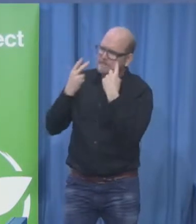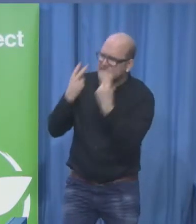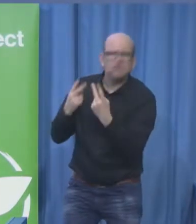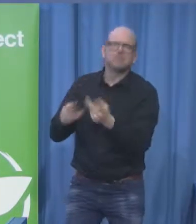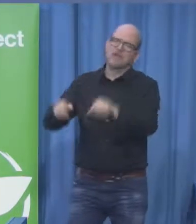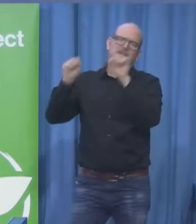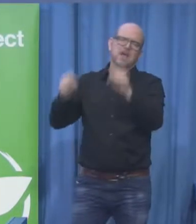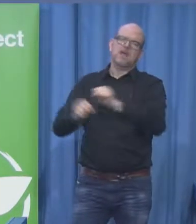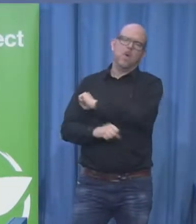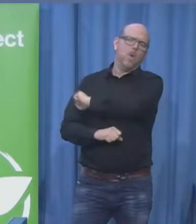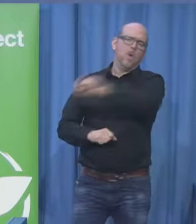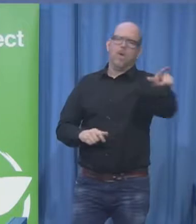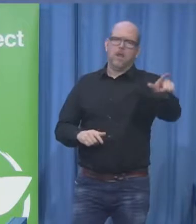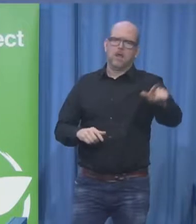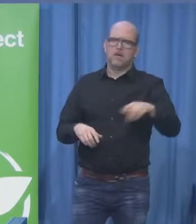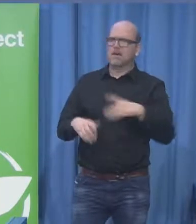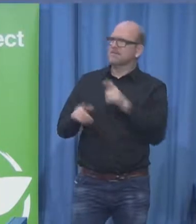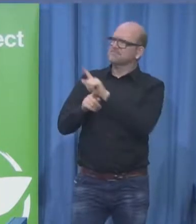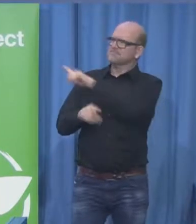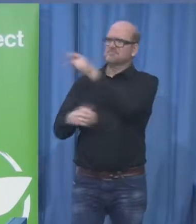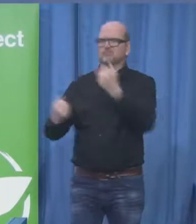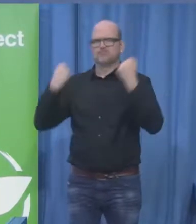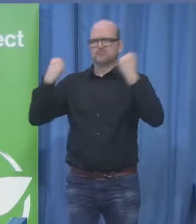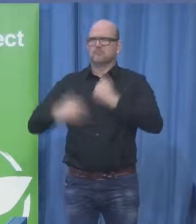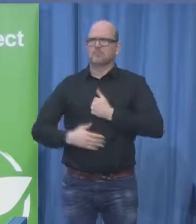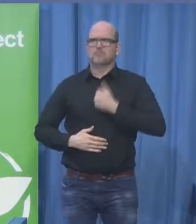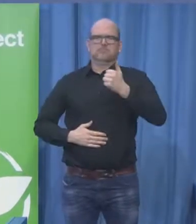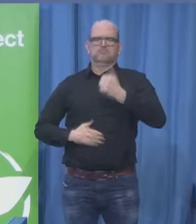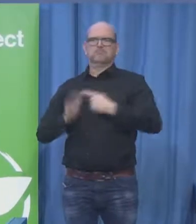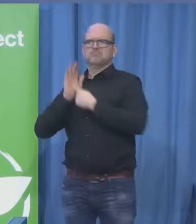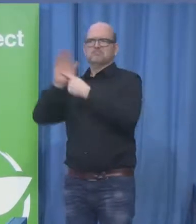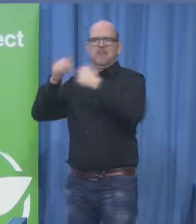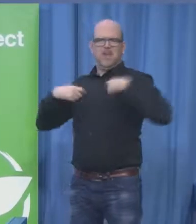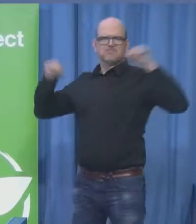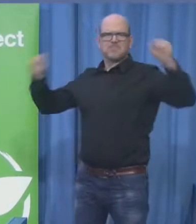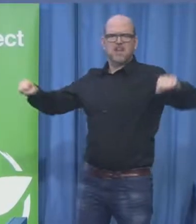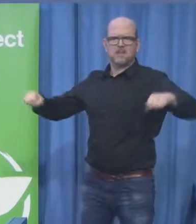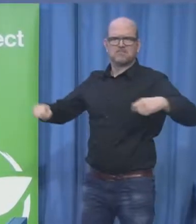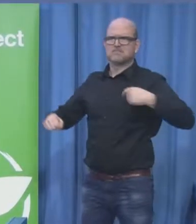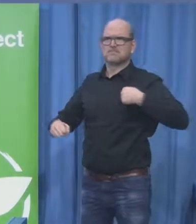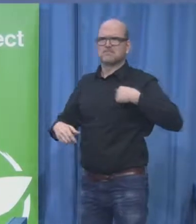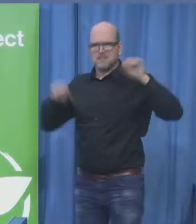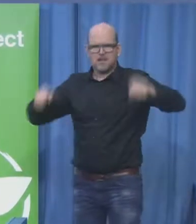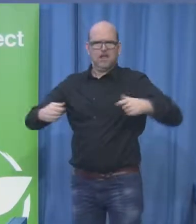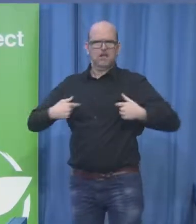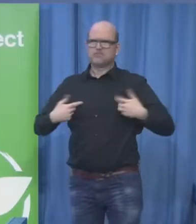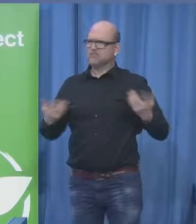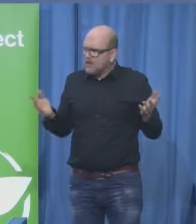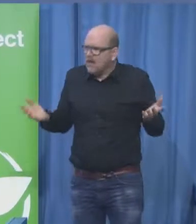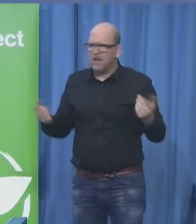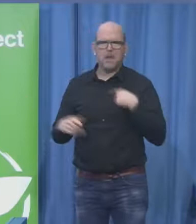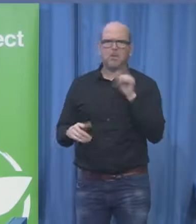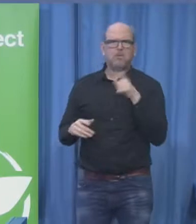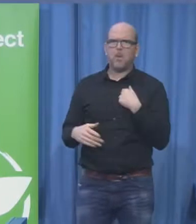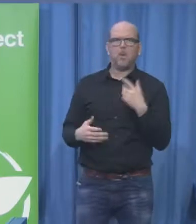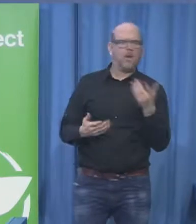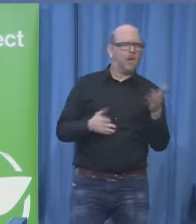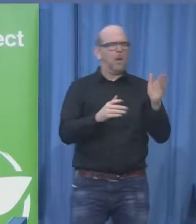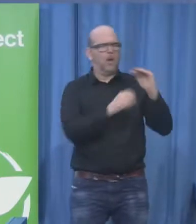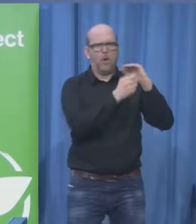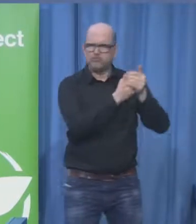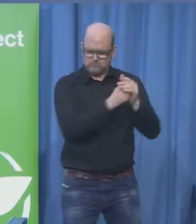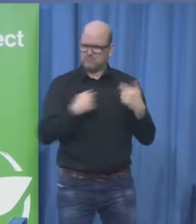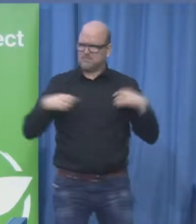They're our Turkish friends. Vocational training with a low expectation for persons with disabilities must